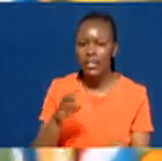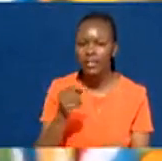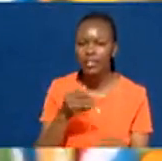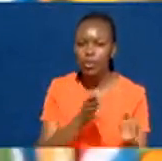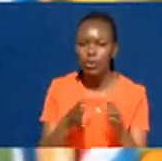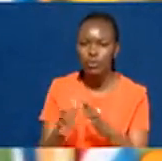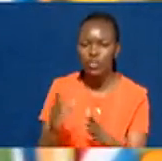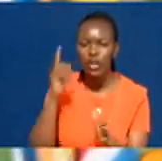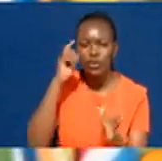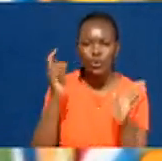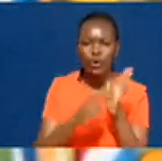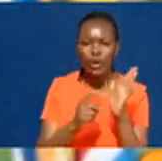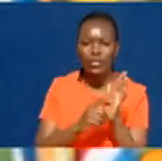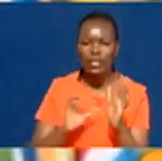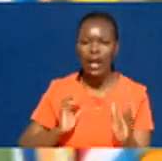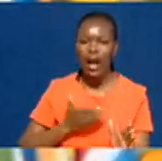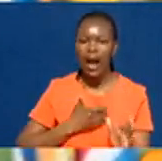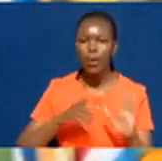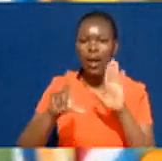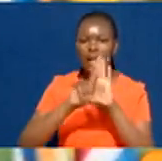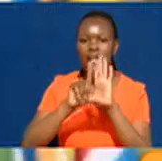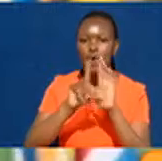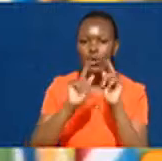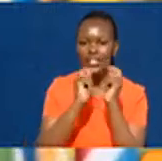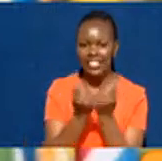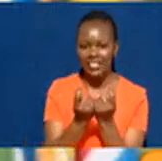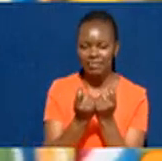to recognize our legal team.